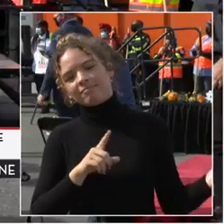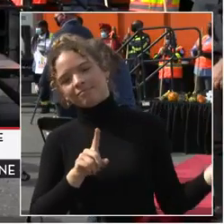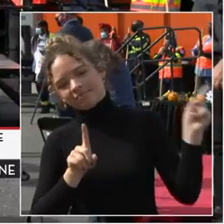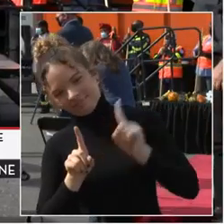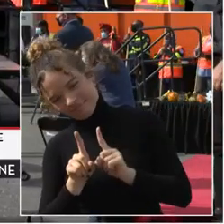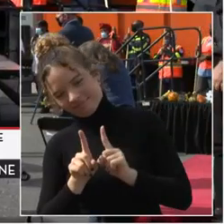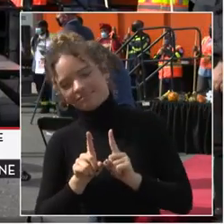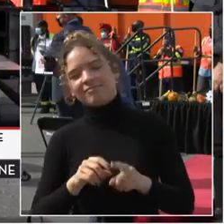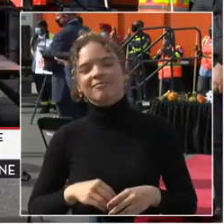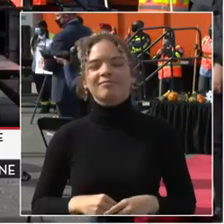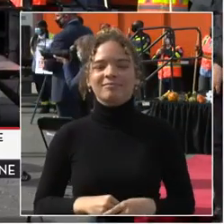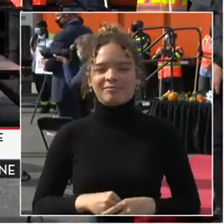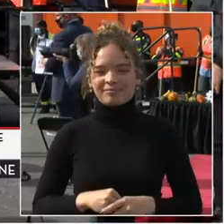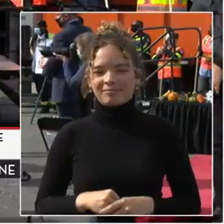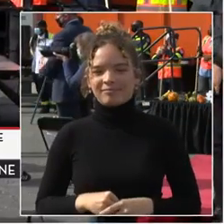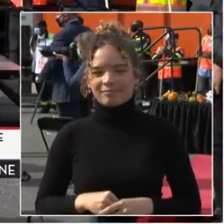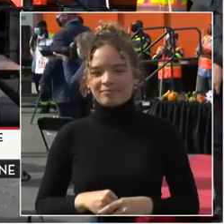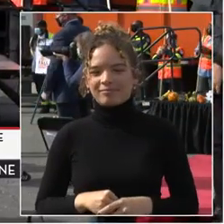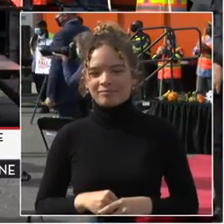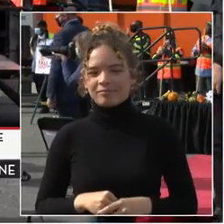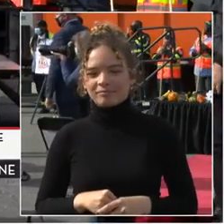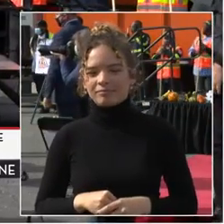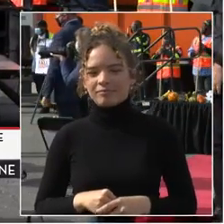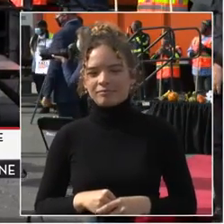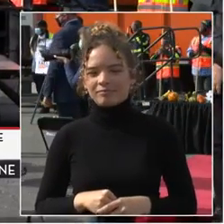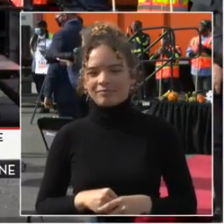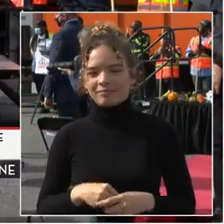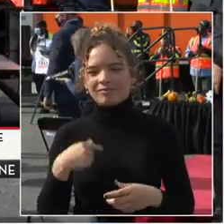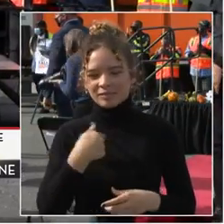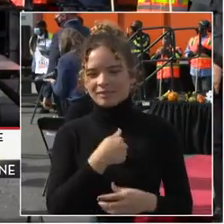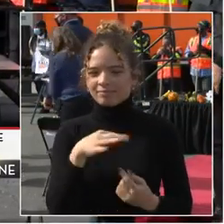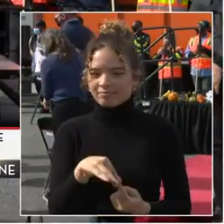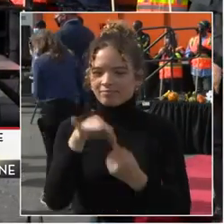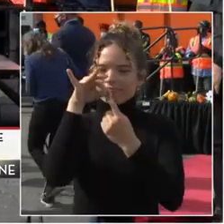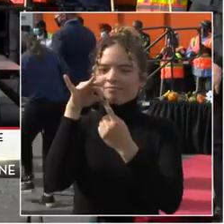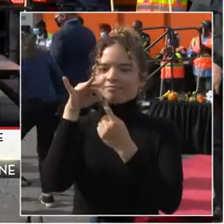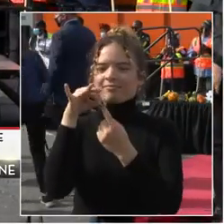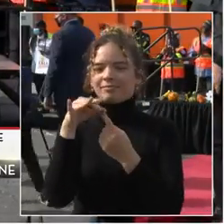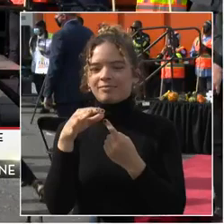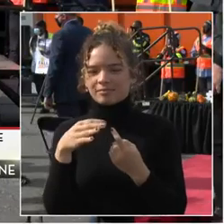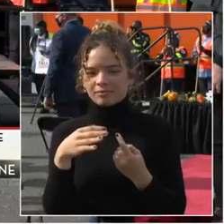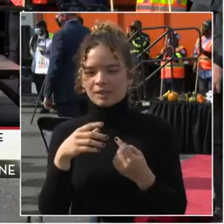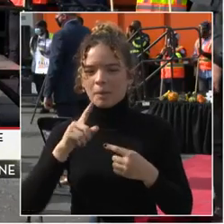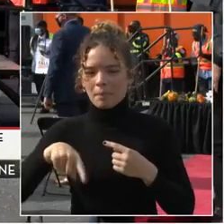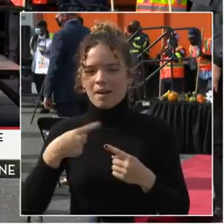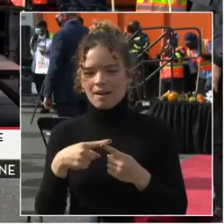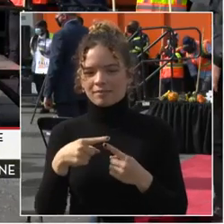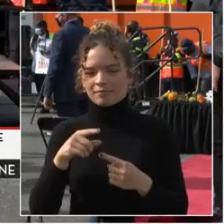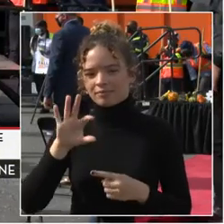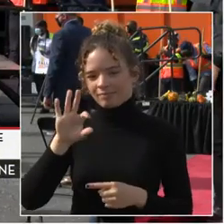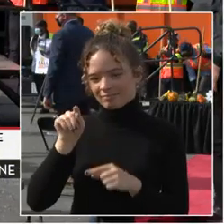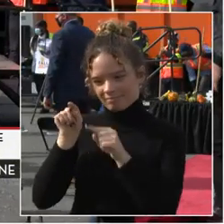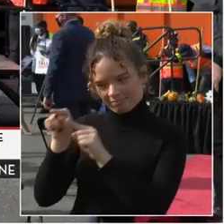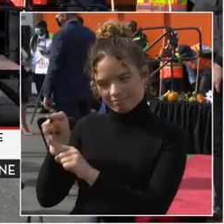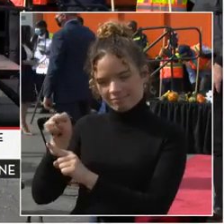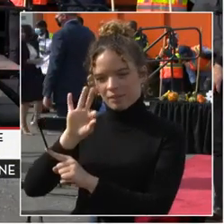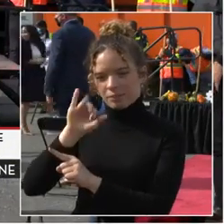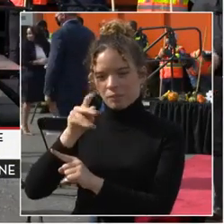because we have some special things to say about Miss Foster as she gets her big check.